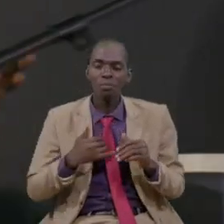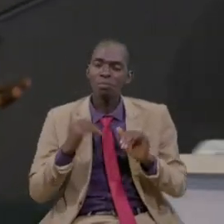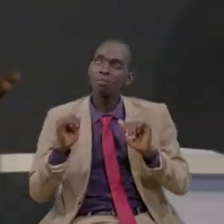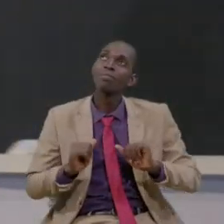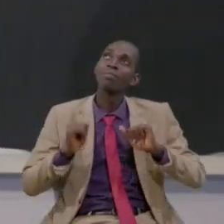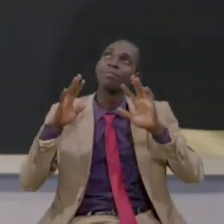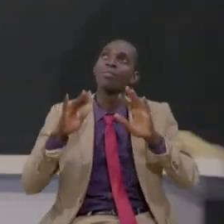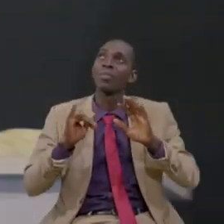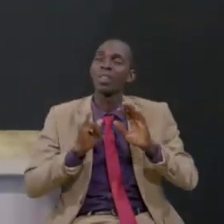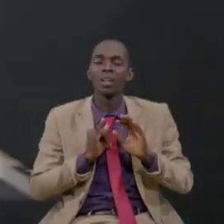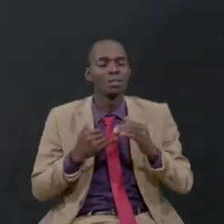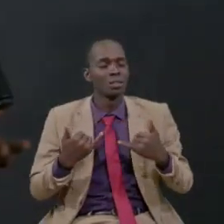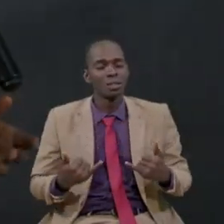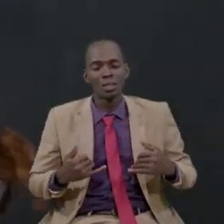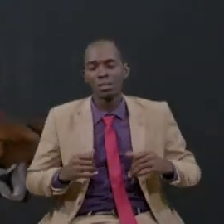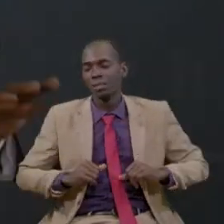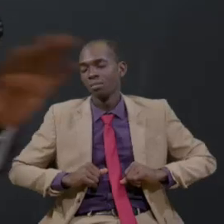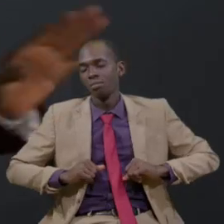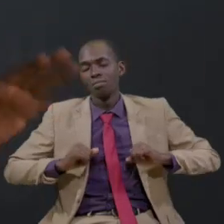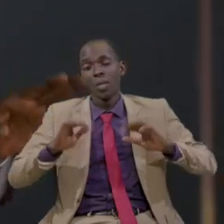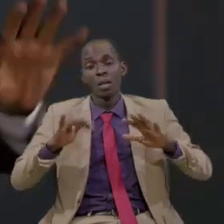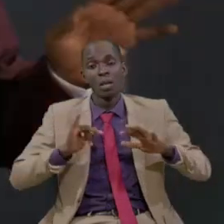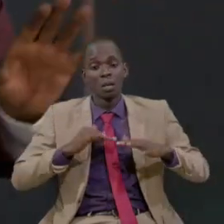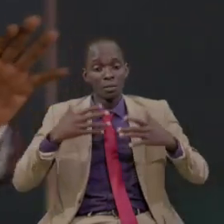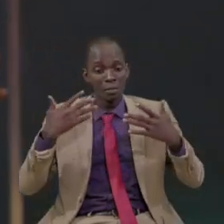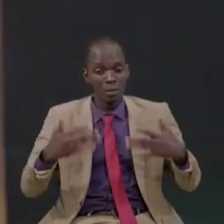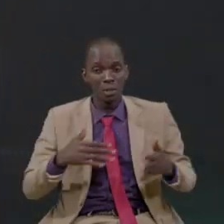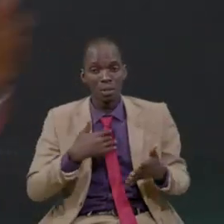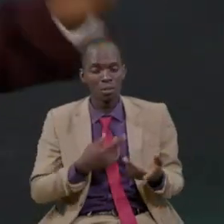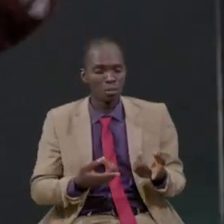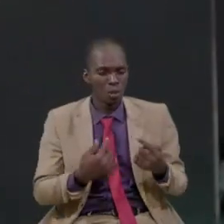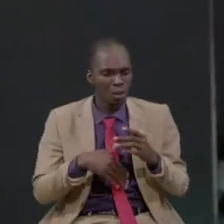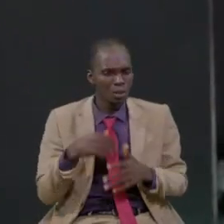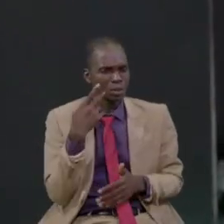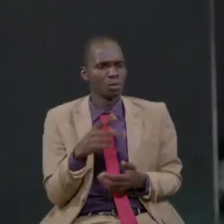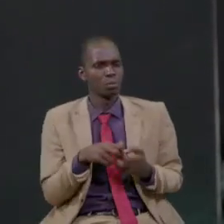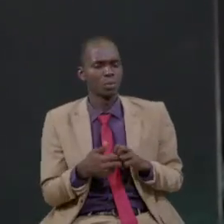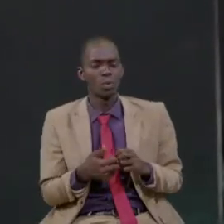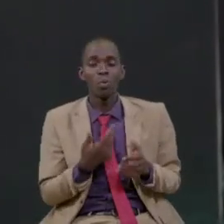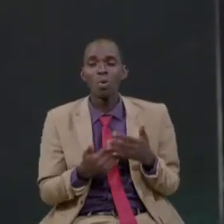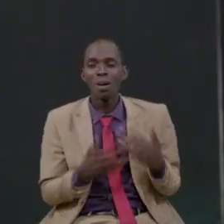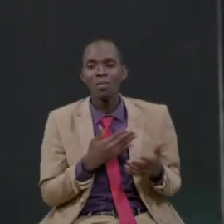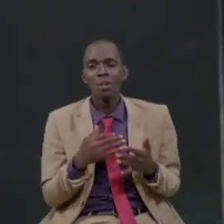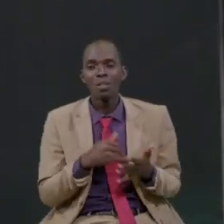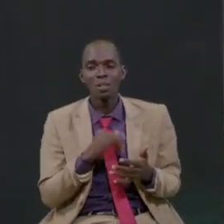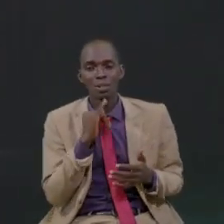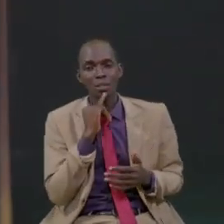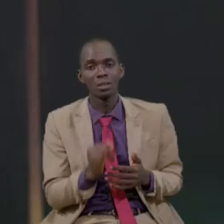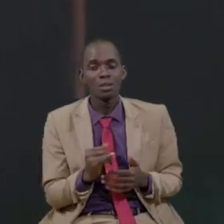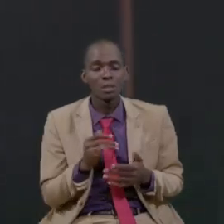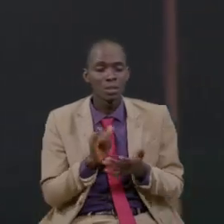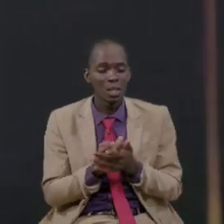then I come out and I see a mountain, whatever it is, that tries to stop you,